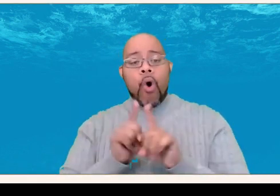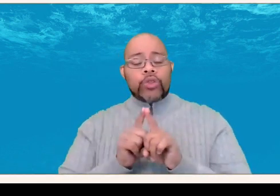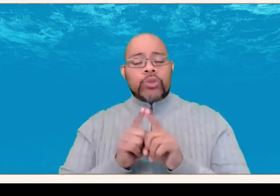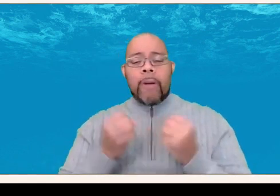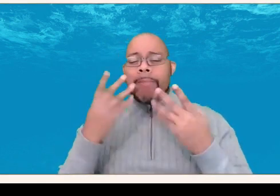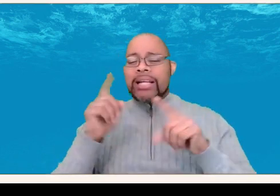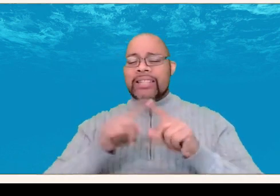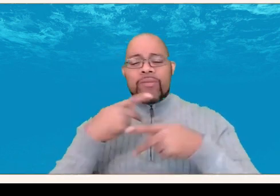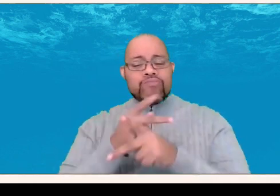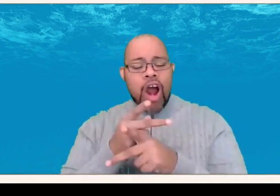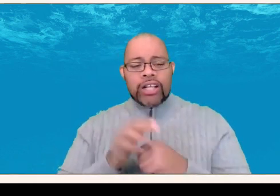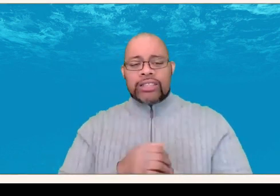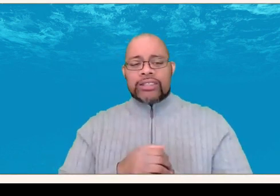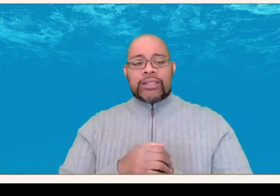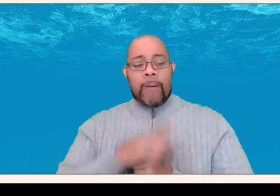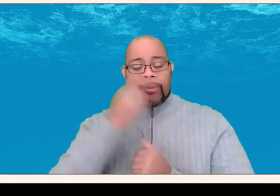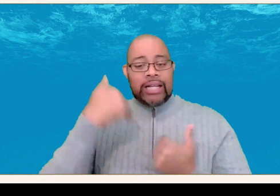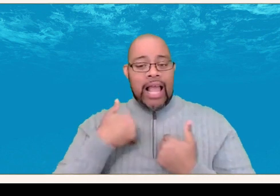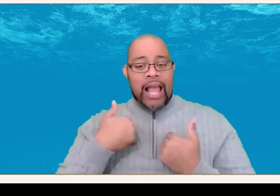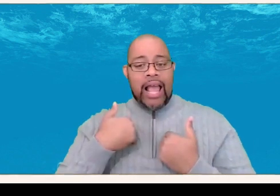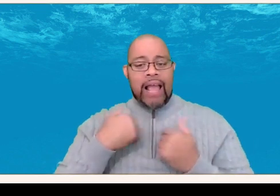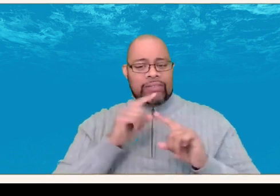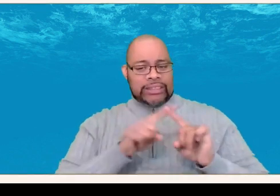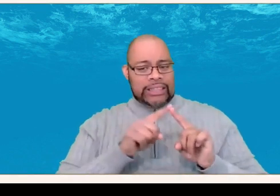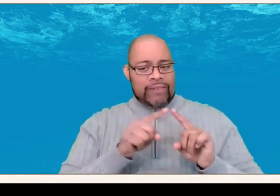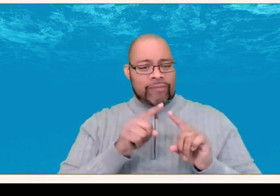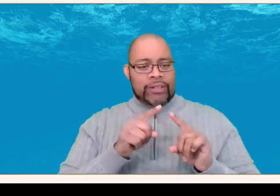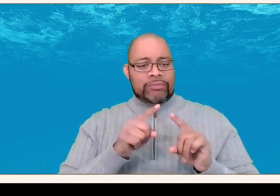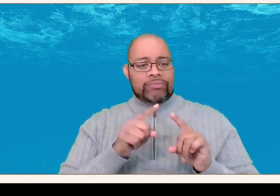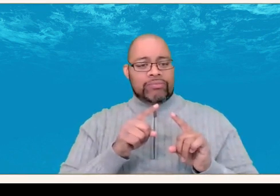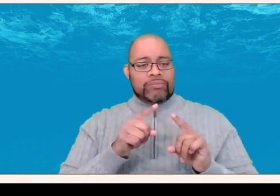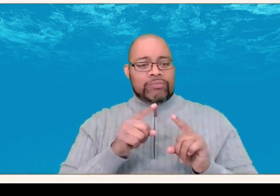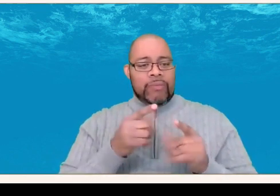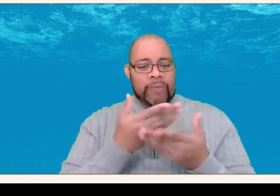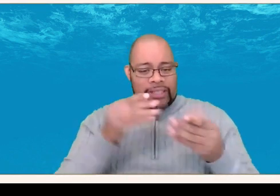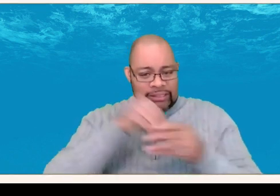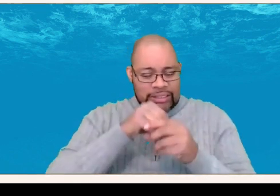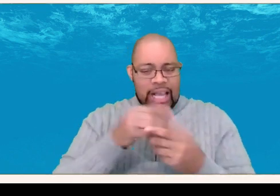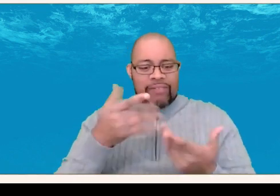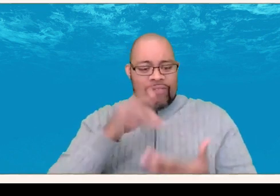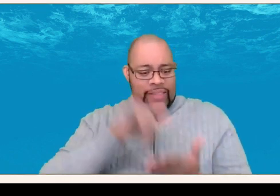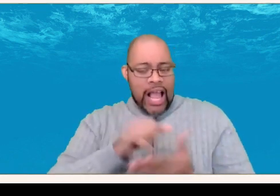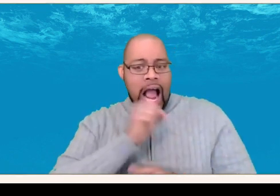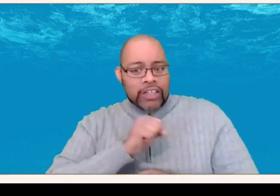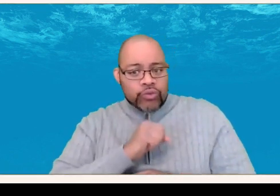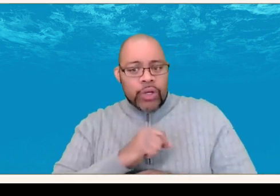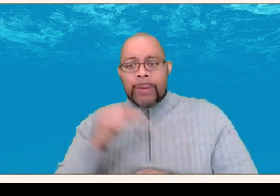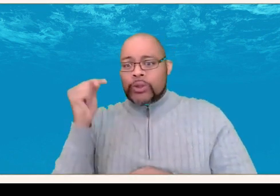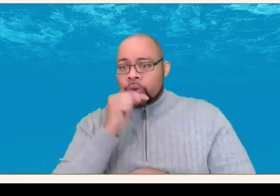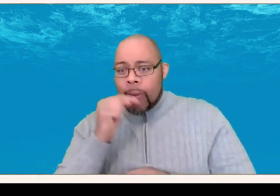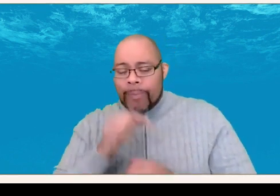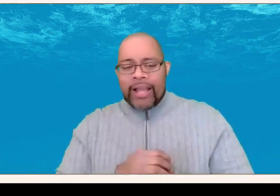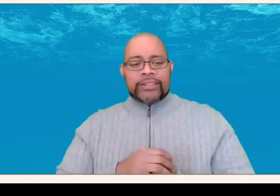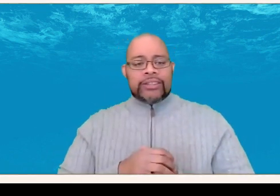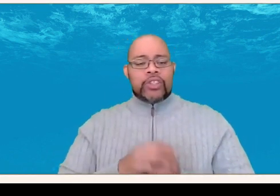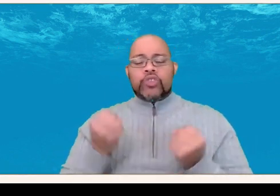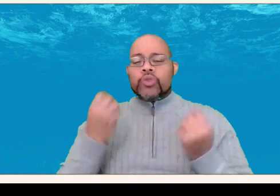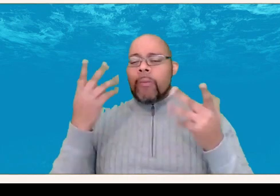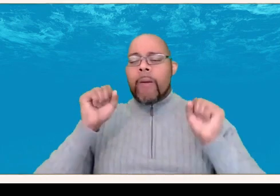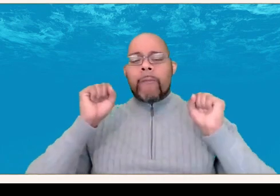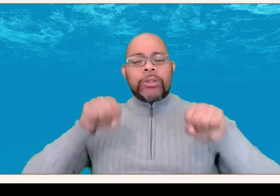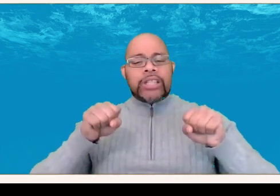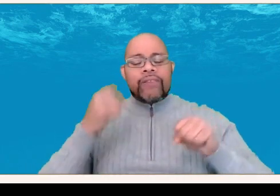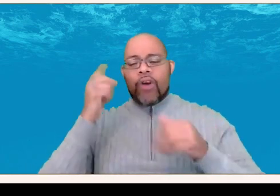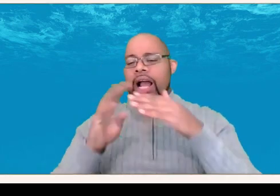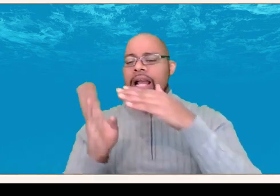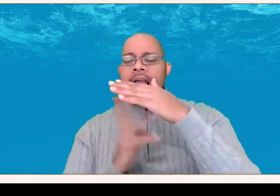in many products because it has alginate, and this you will find in ice cream and toothpaste. So there's so much